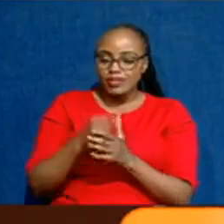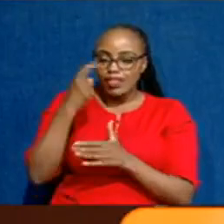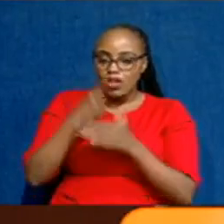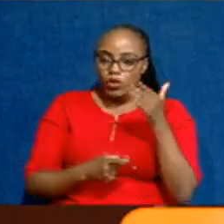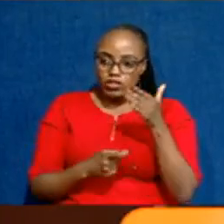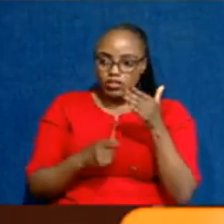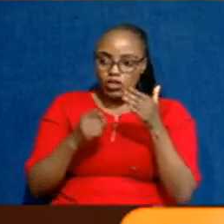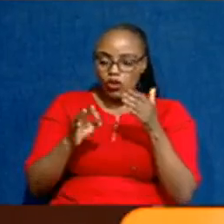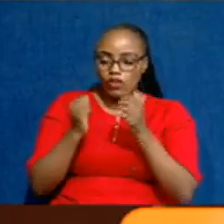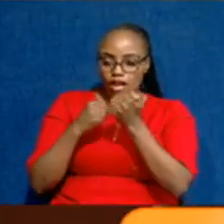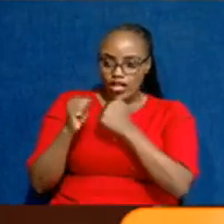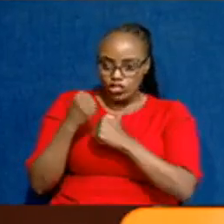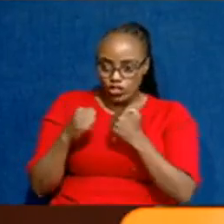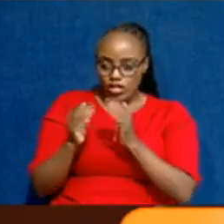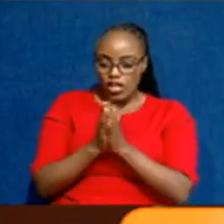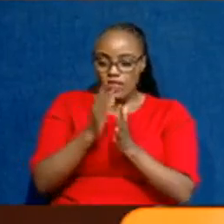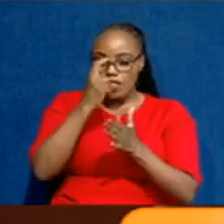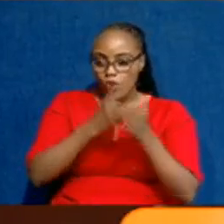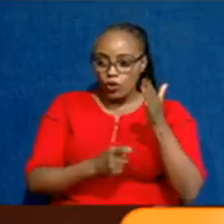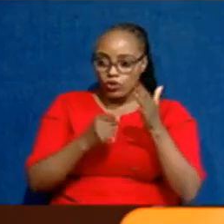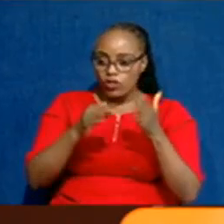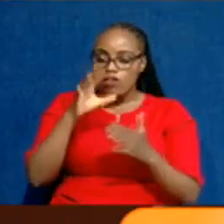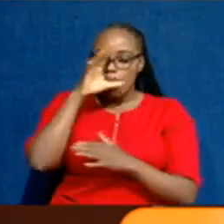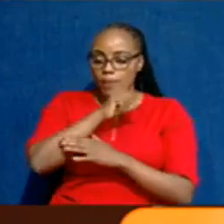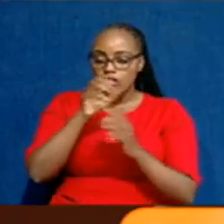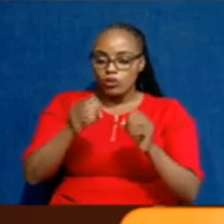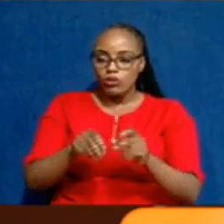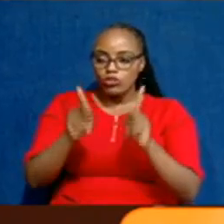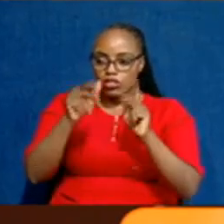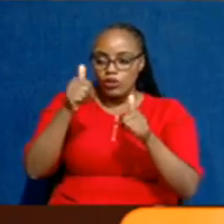cost of inaction and the cost of missed opportunity